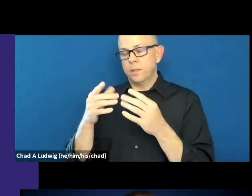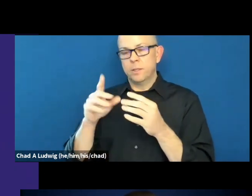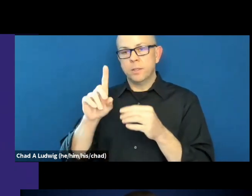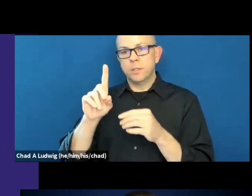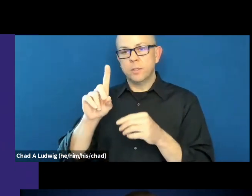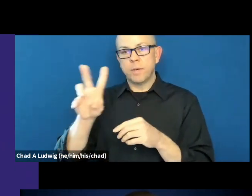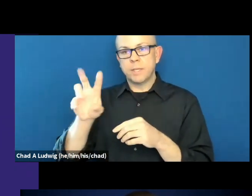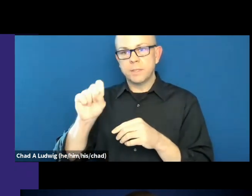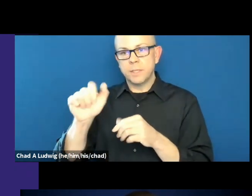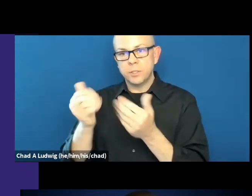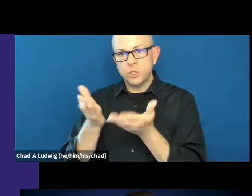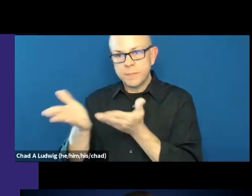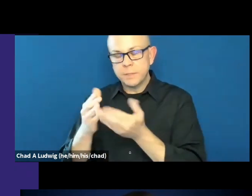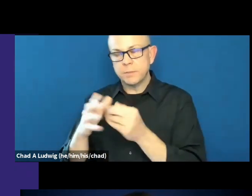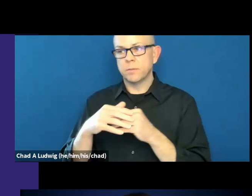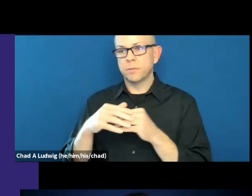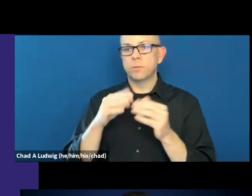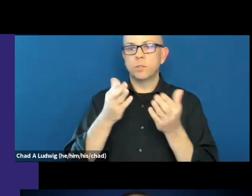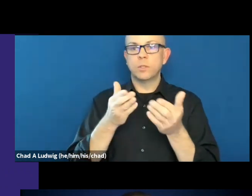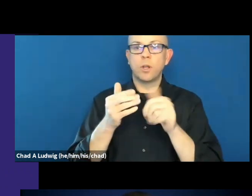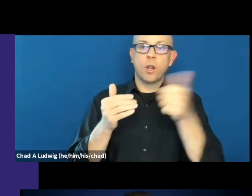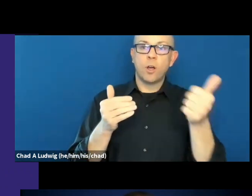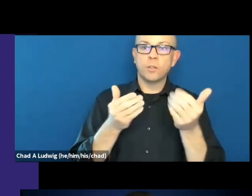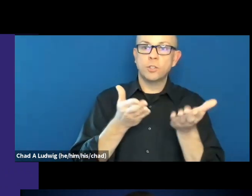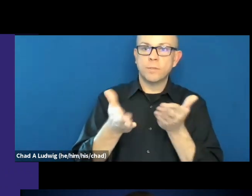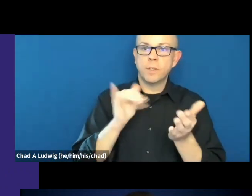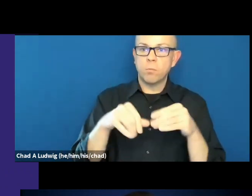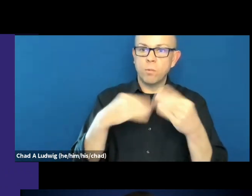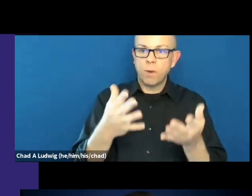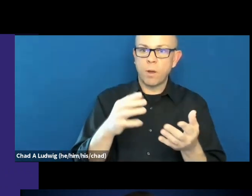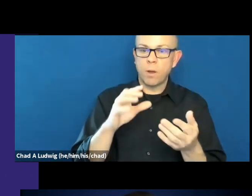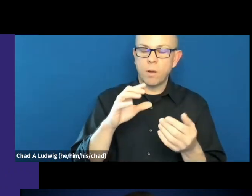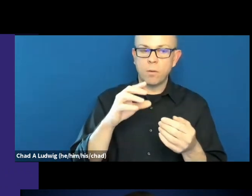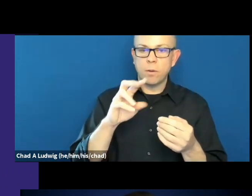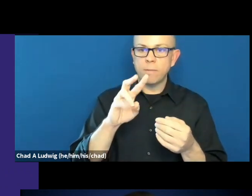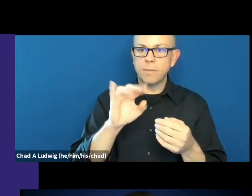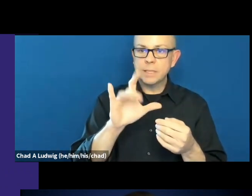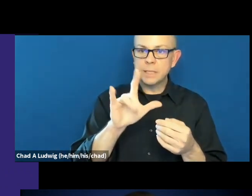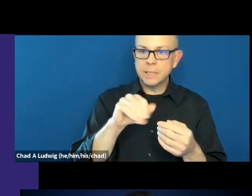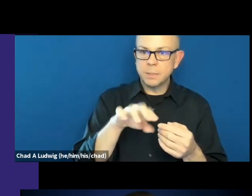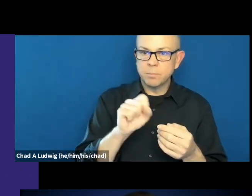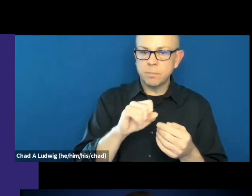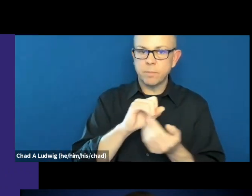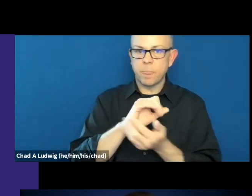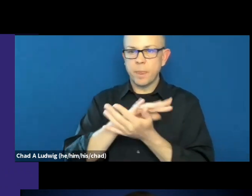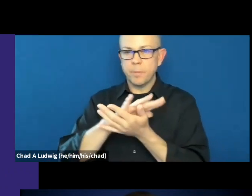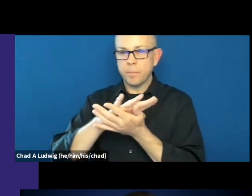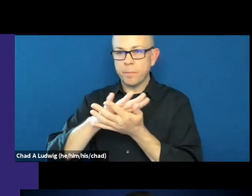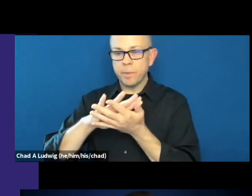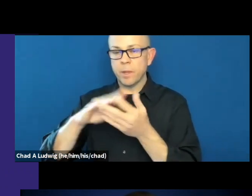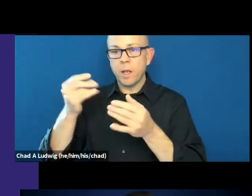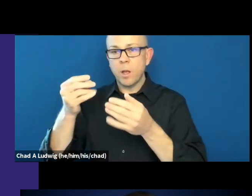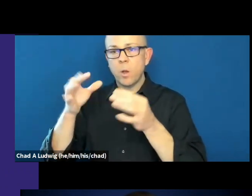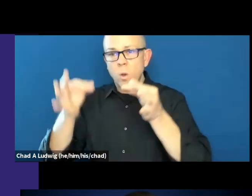For example, the Crime Victims Assistance Program. We also have other services that provide victims with a variety